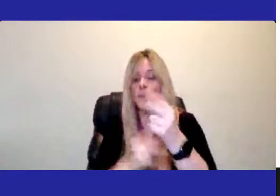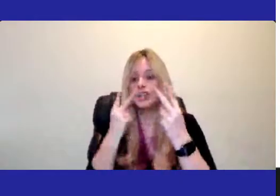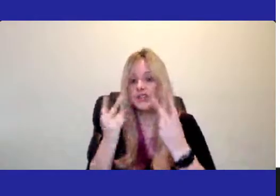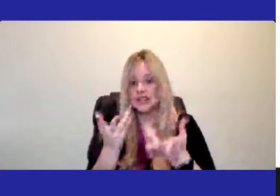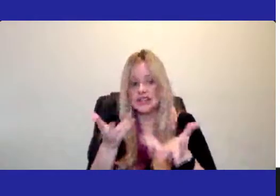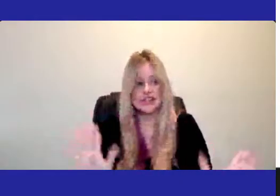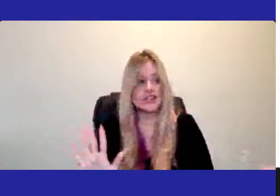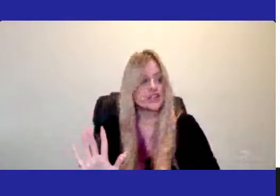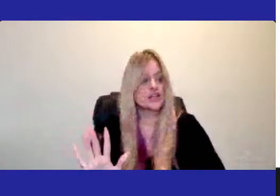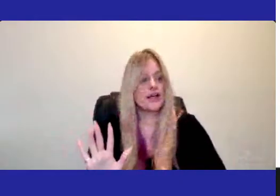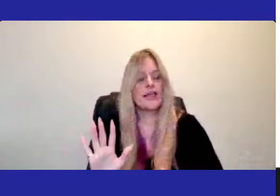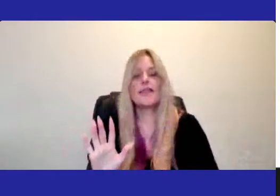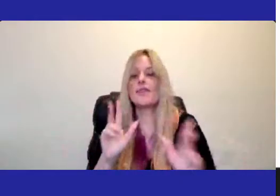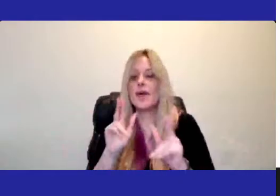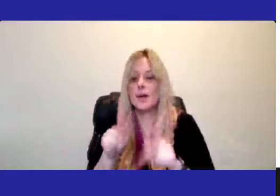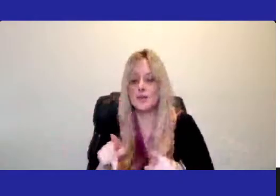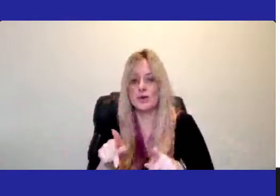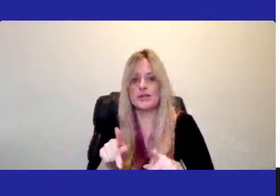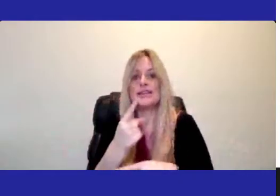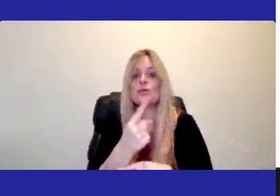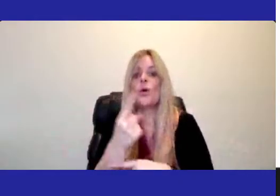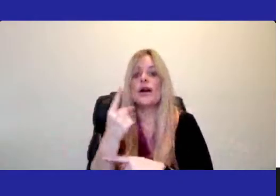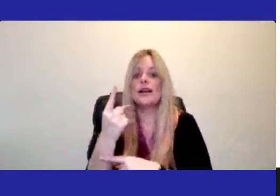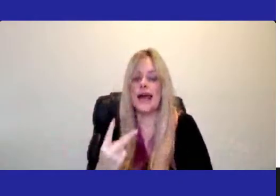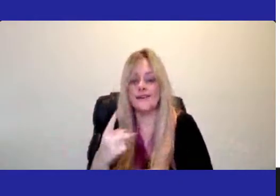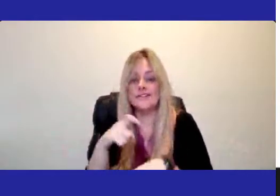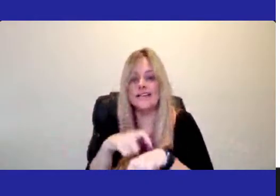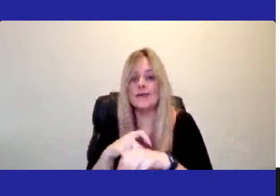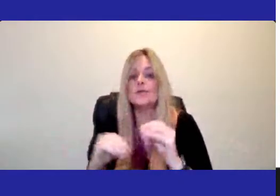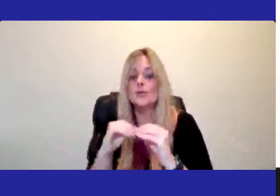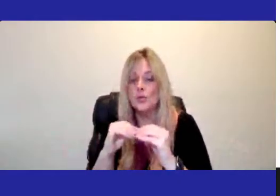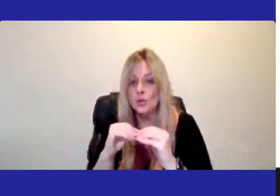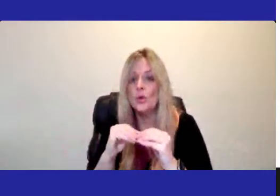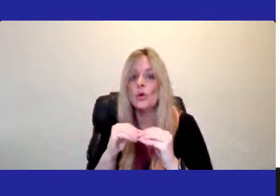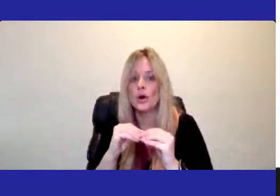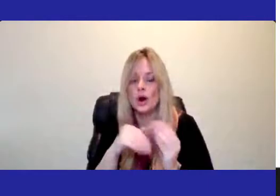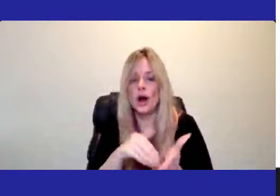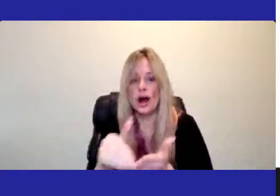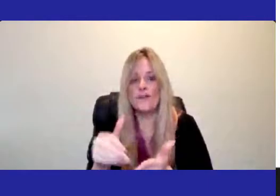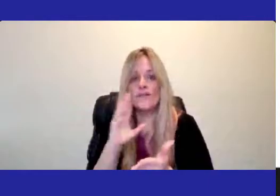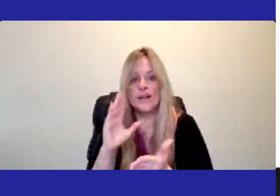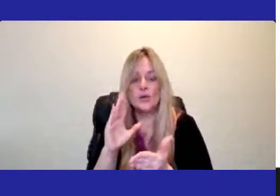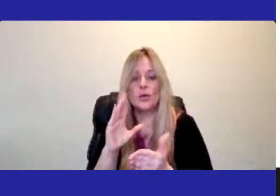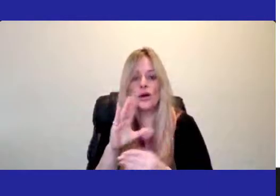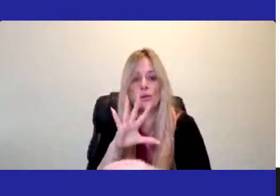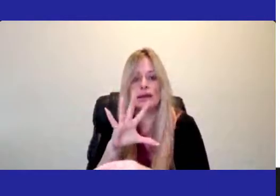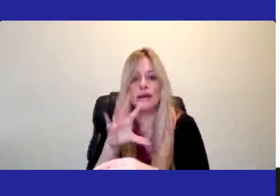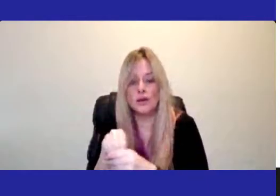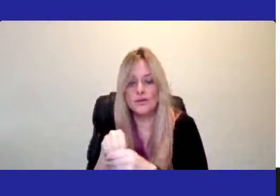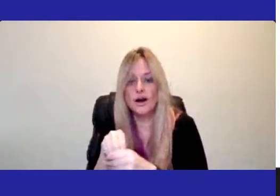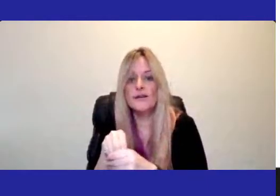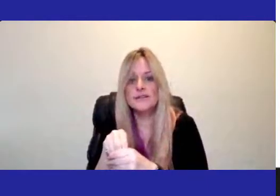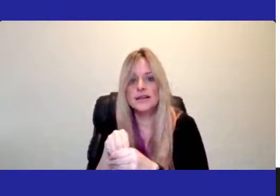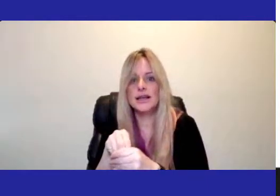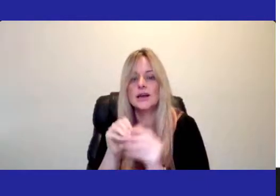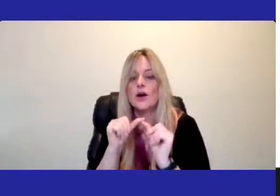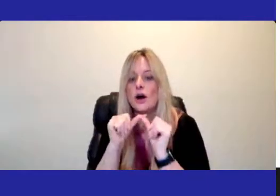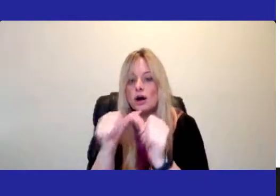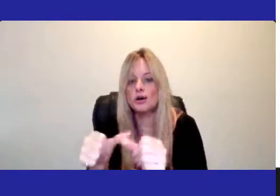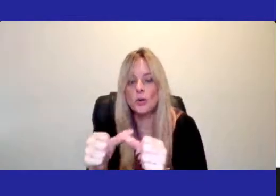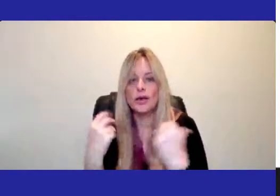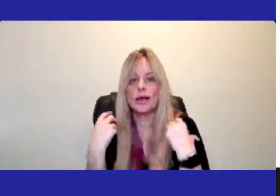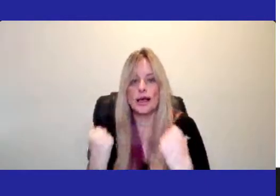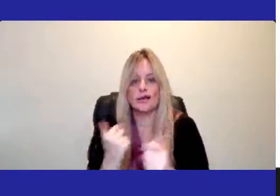the individual is 1.5 times more likely to engage in longitudinal behavioral health care services. We've seen